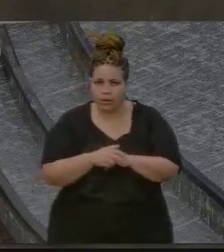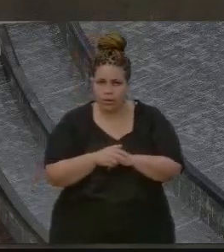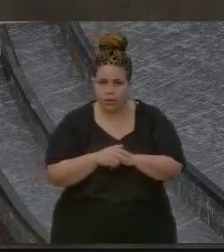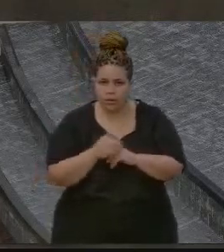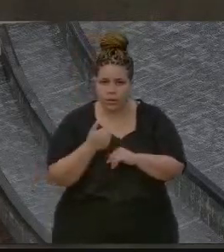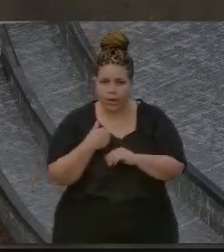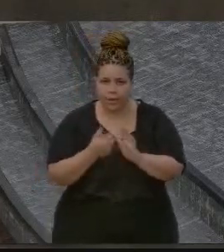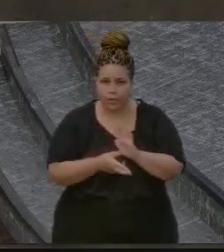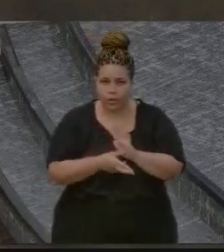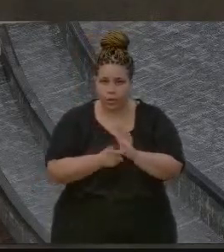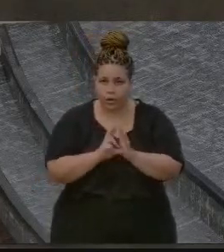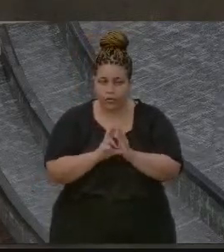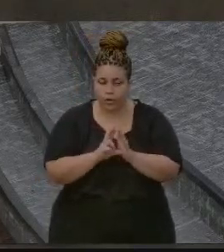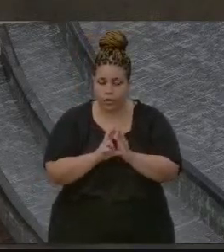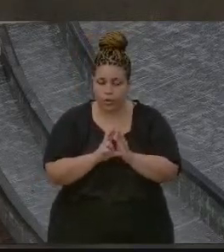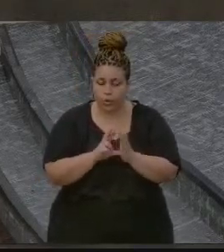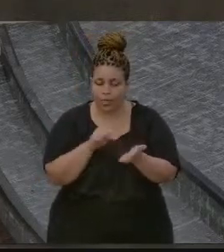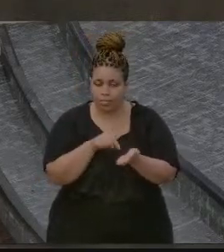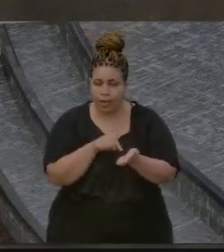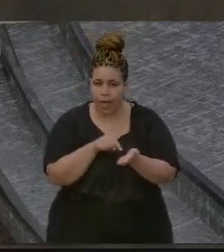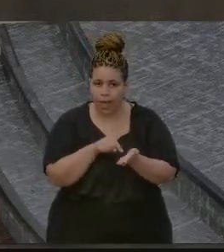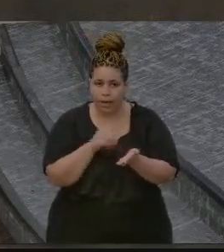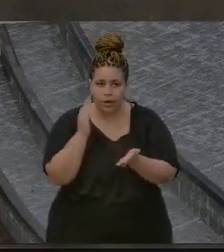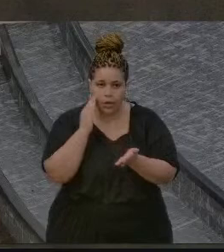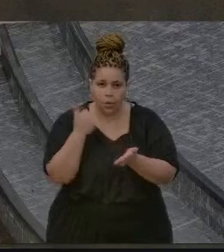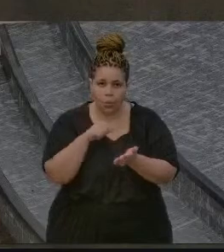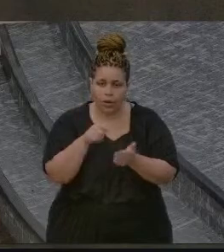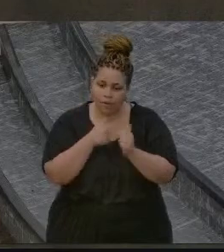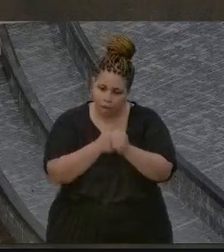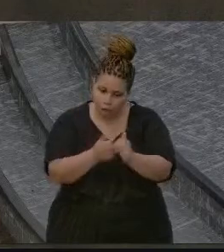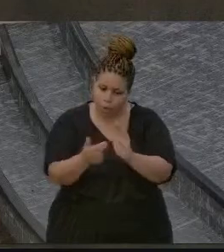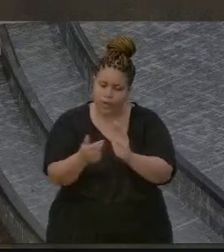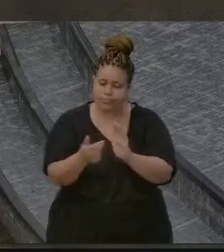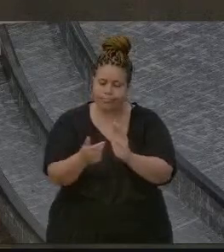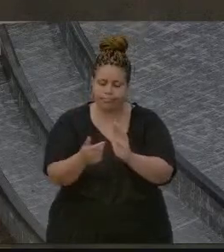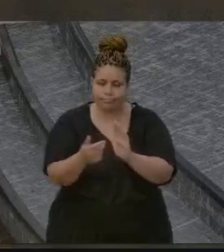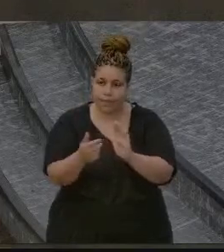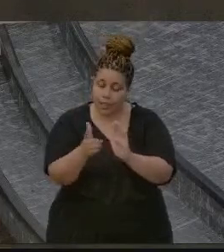to reviewing that to note we are in compliance with the law as it is now.